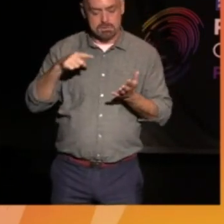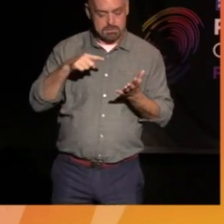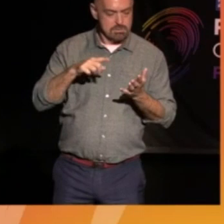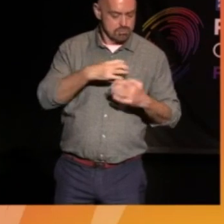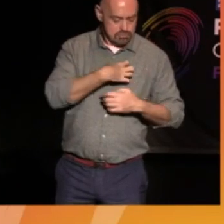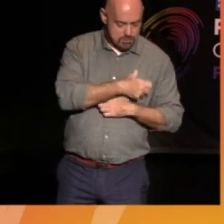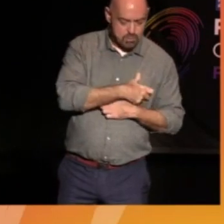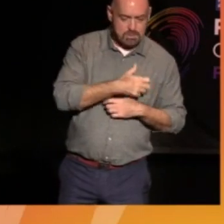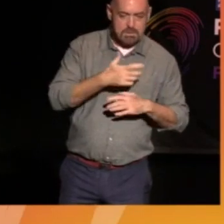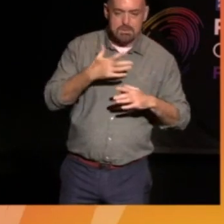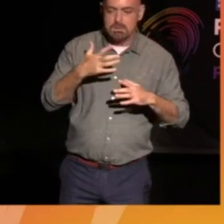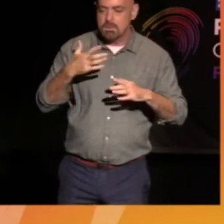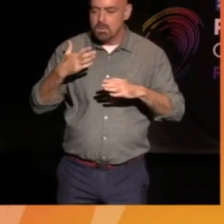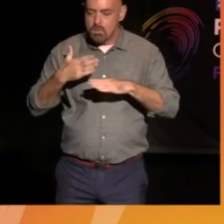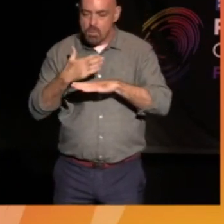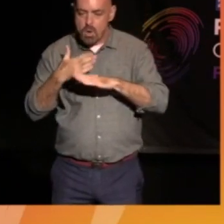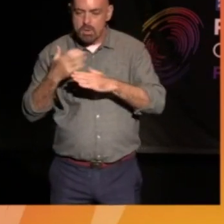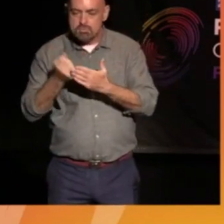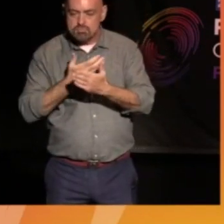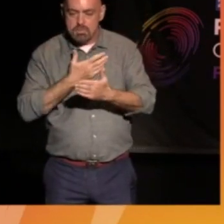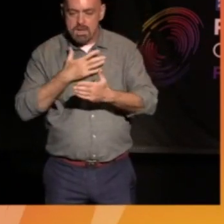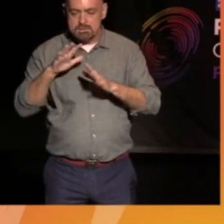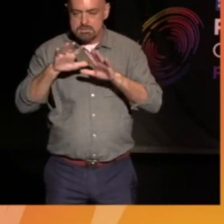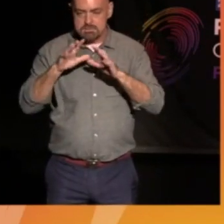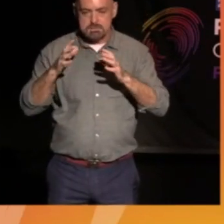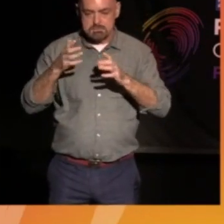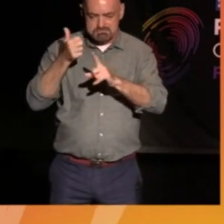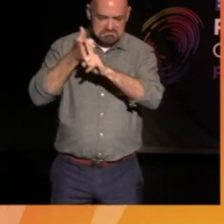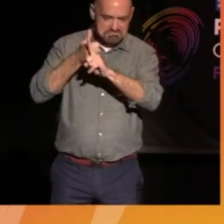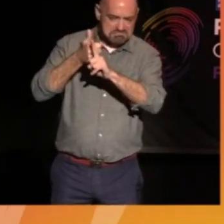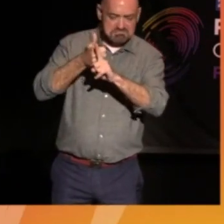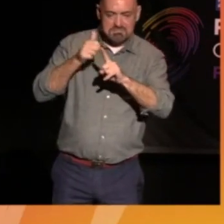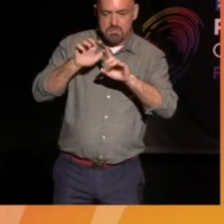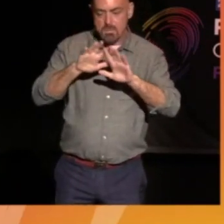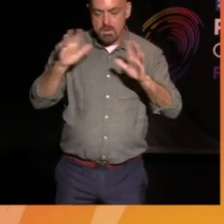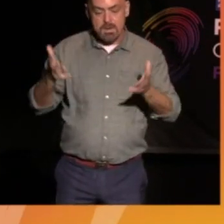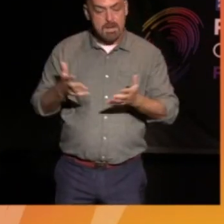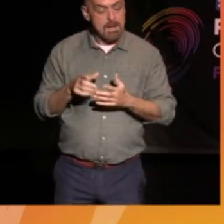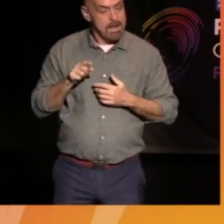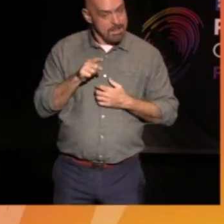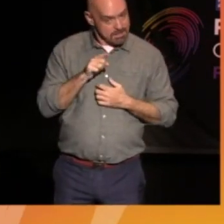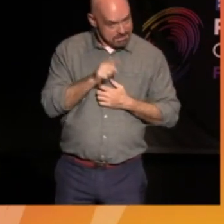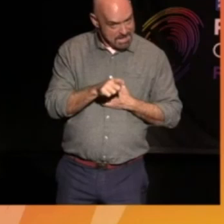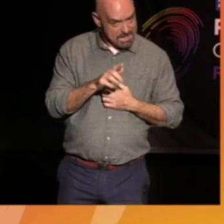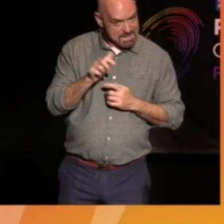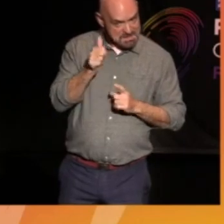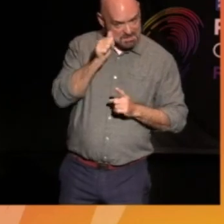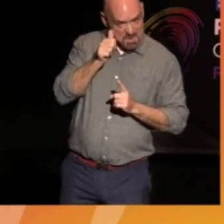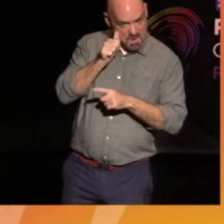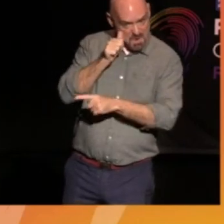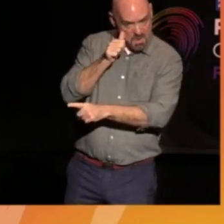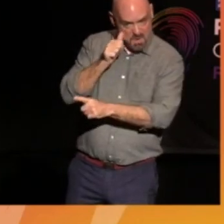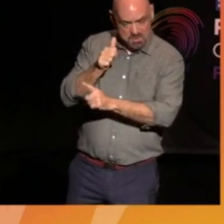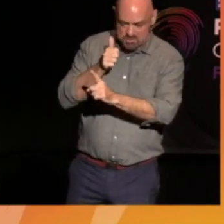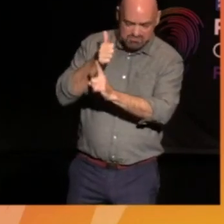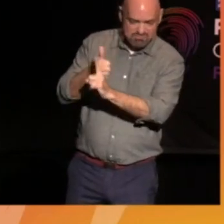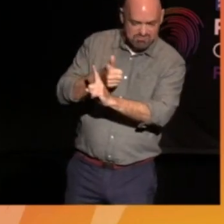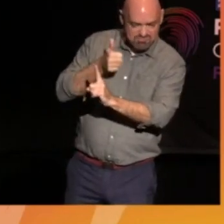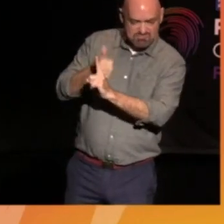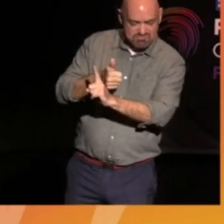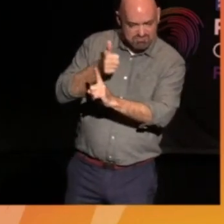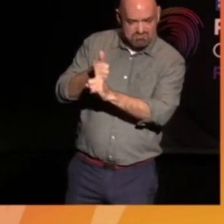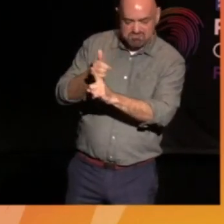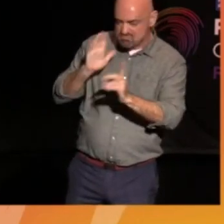and workers' rights movements all over the world. Are they mobilized to put their energy